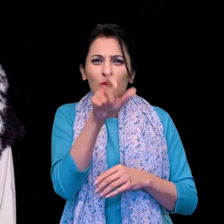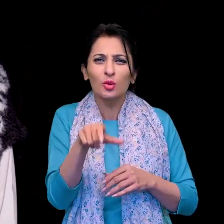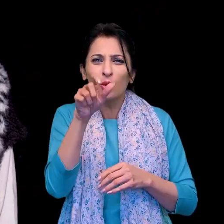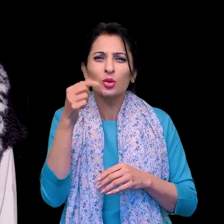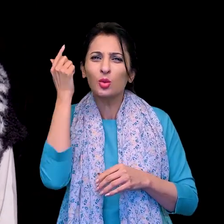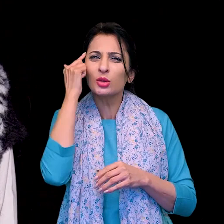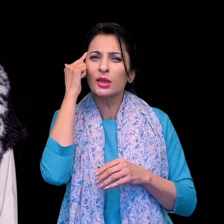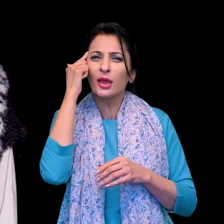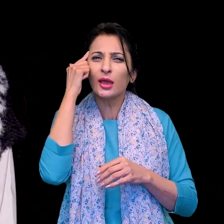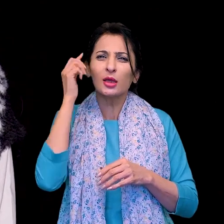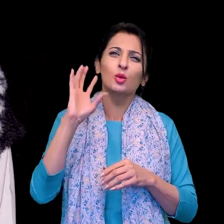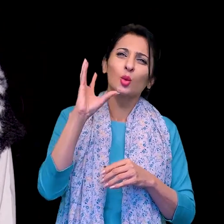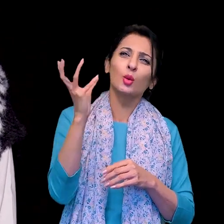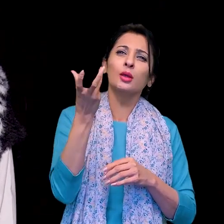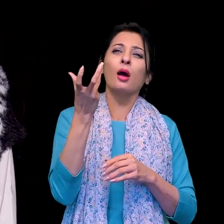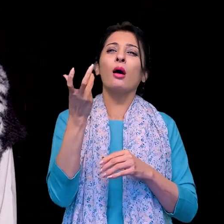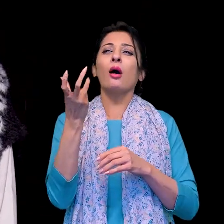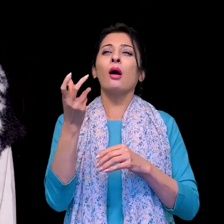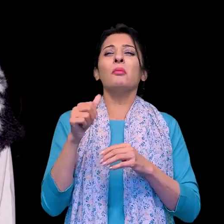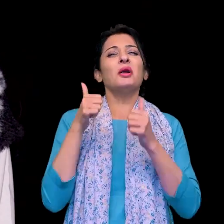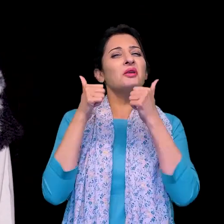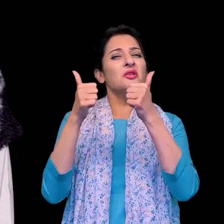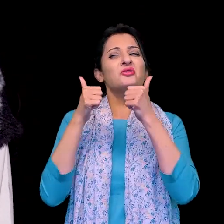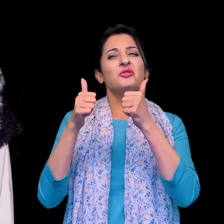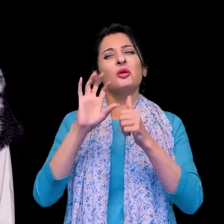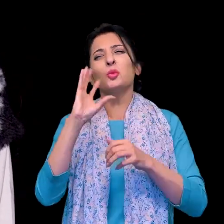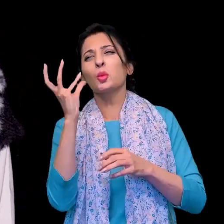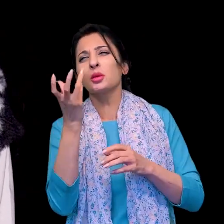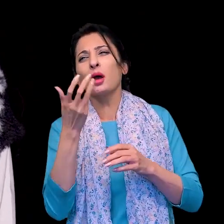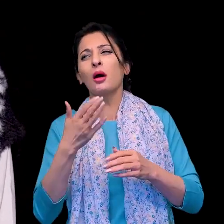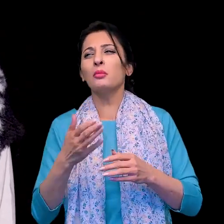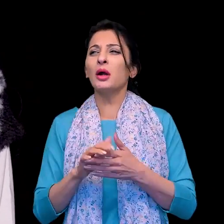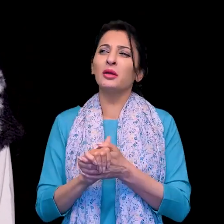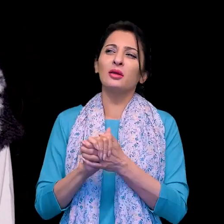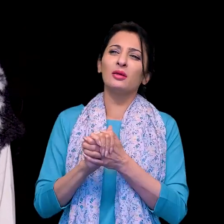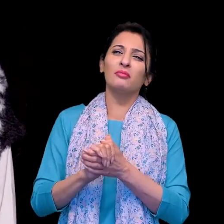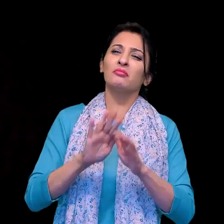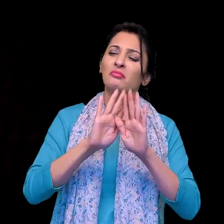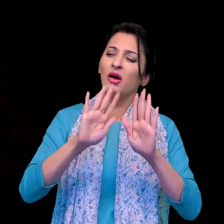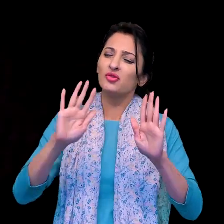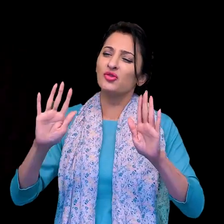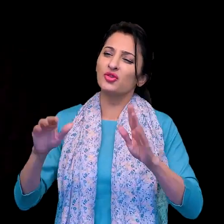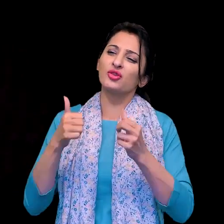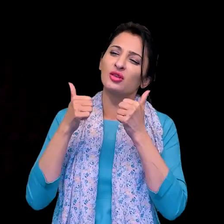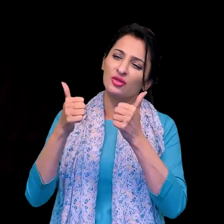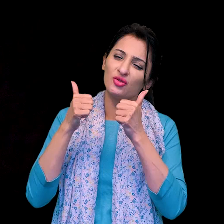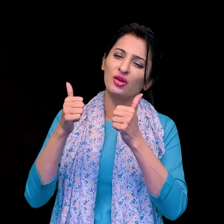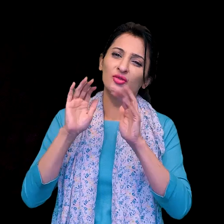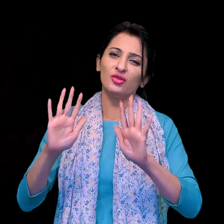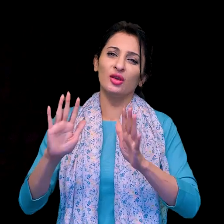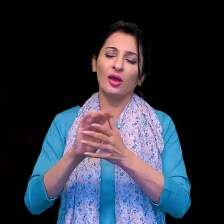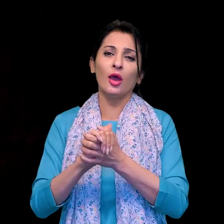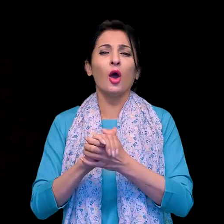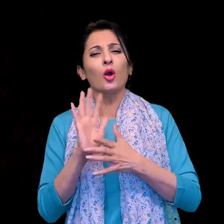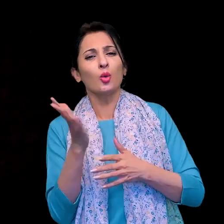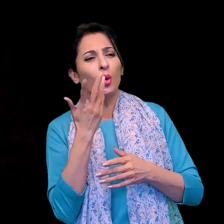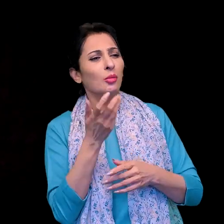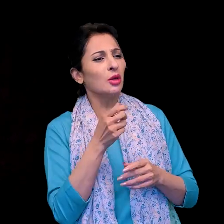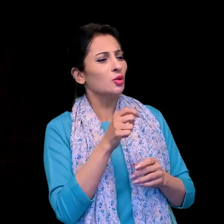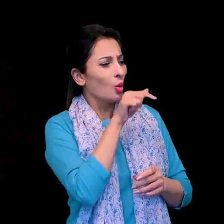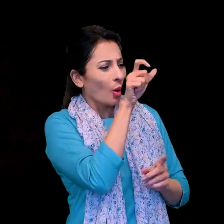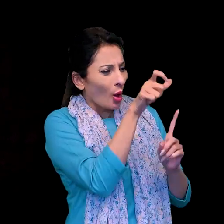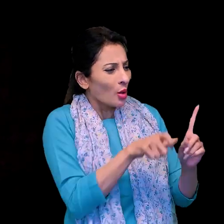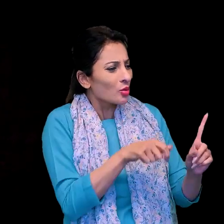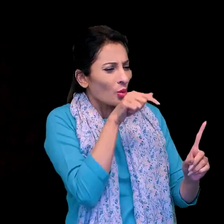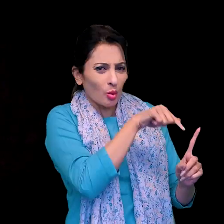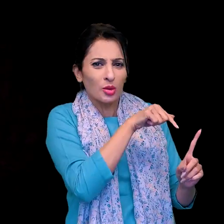humans tend to think that the world is a just, fair, and peaceful place. And so everything that occurs is